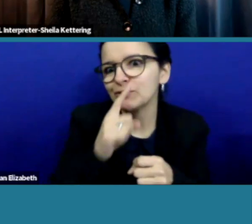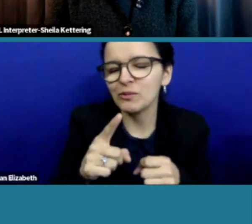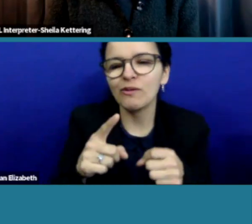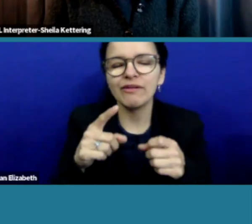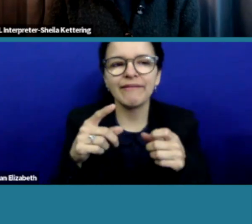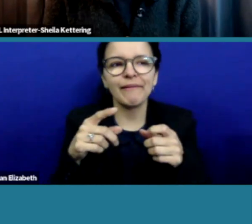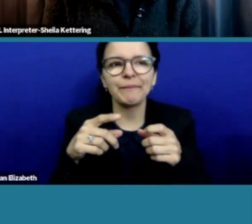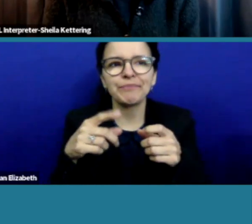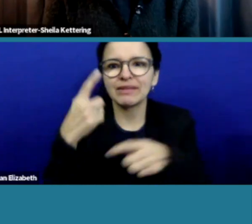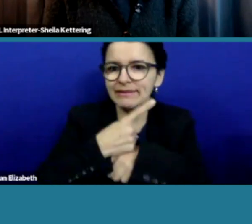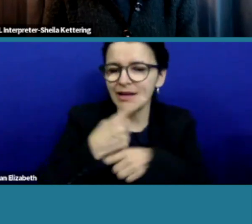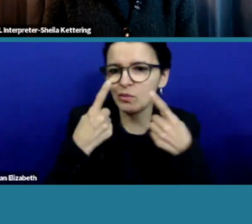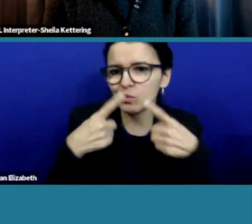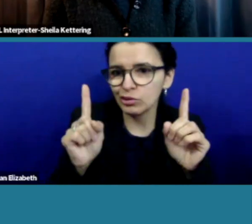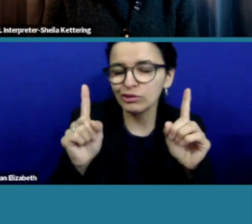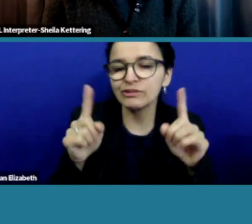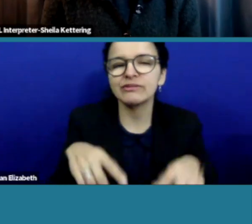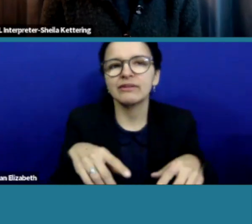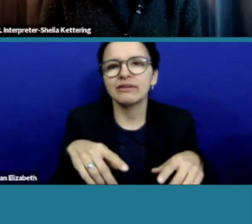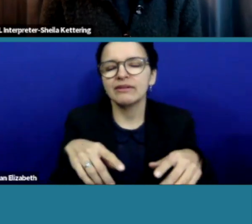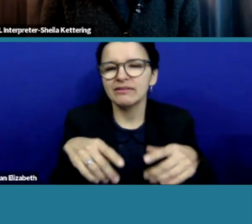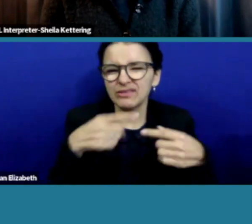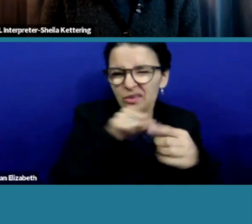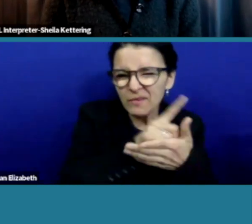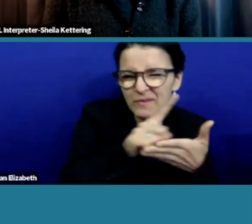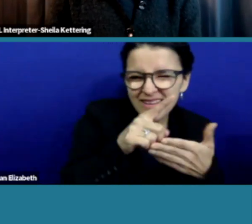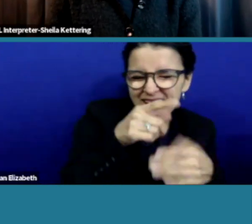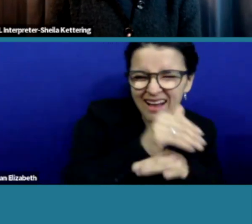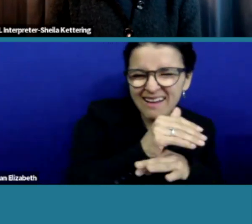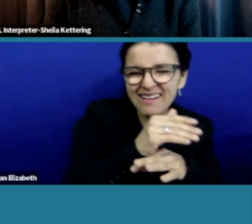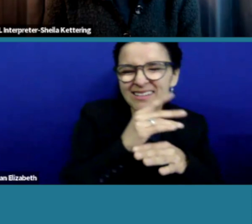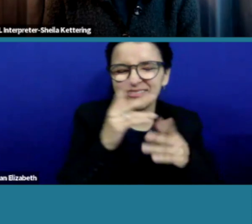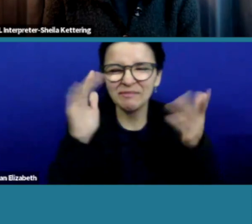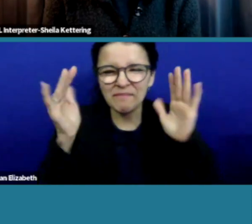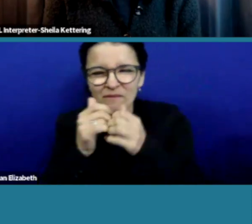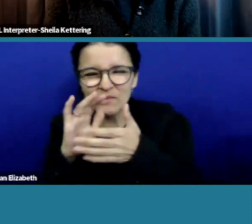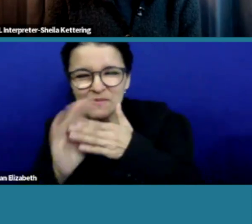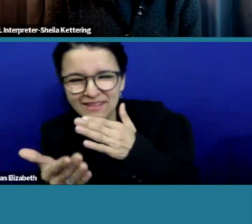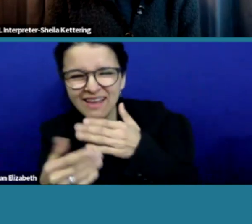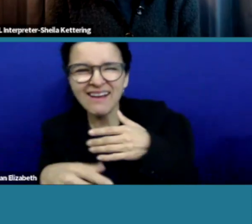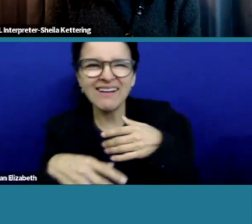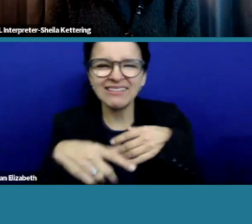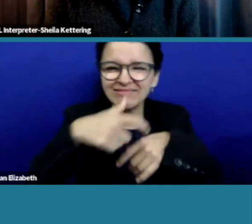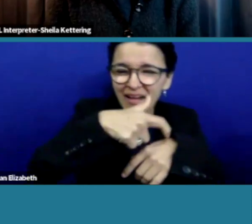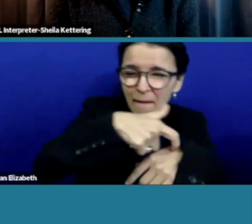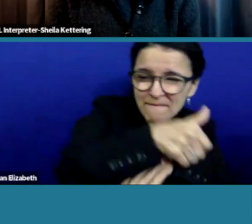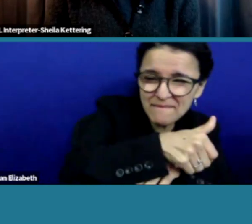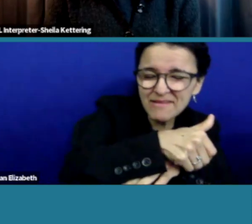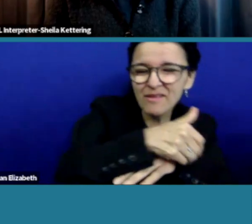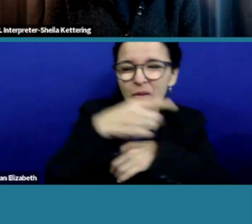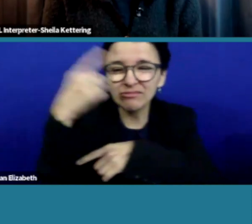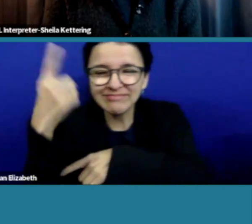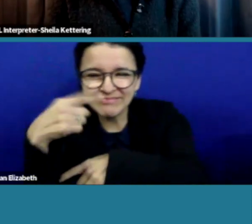The scheduling of the interpreters, making sure that you have the right people in those seats